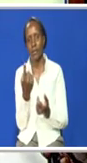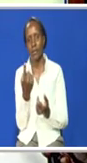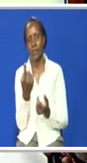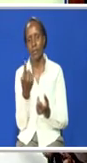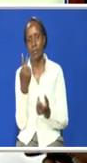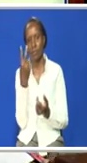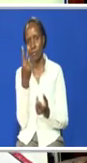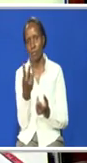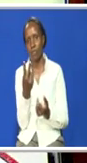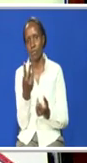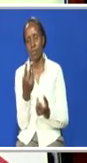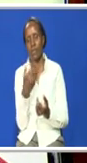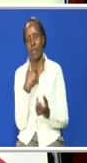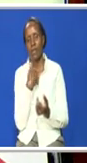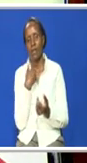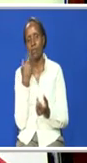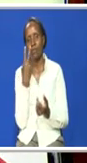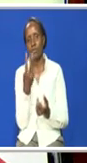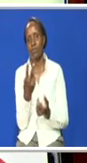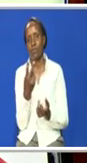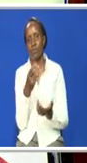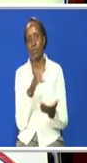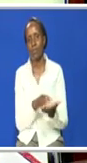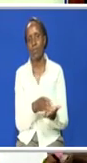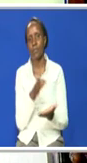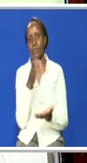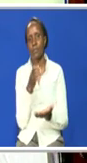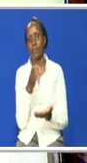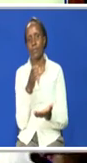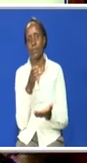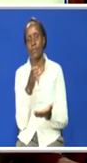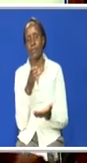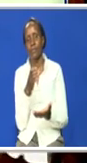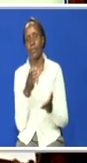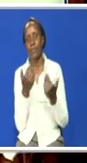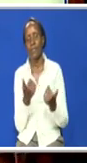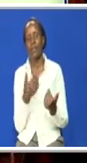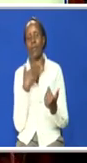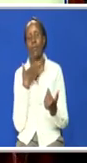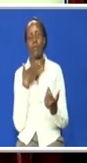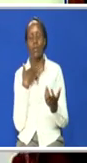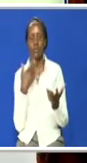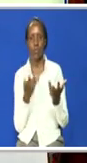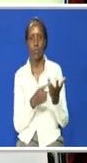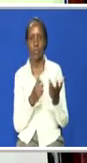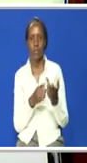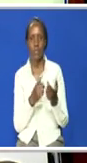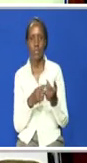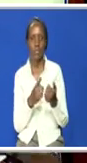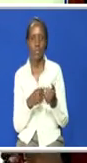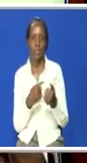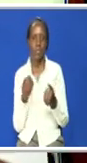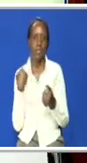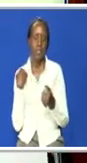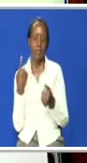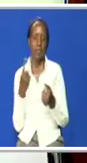1, 2. I have 2 cups. I want to count the total number